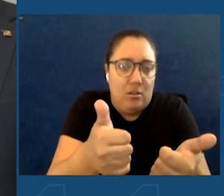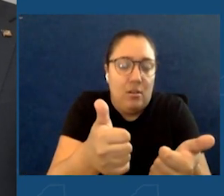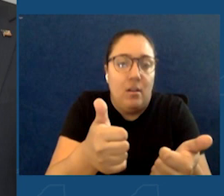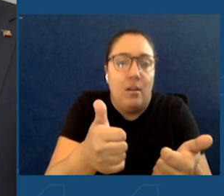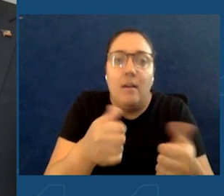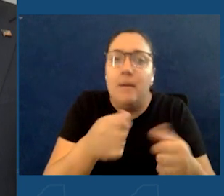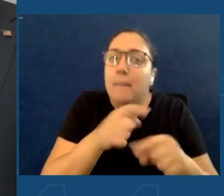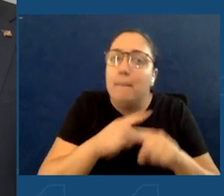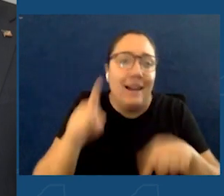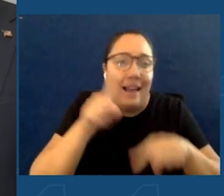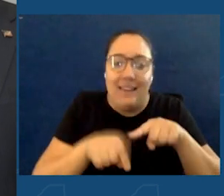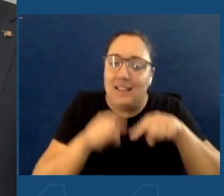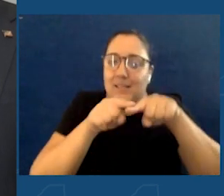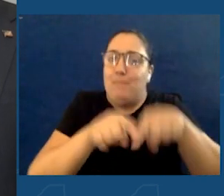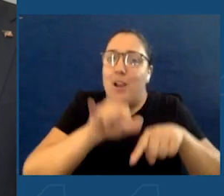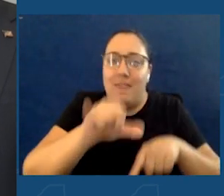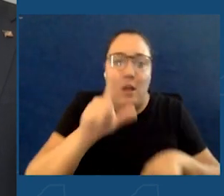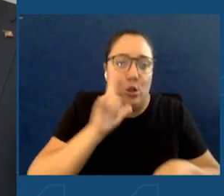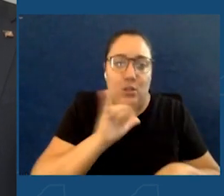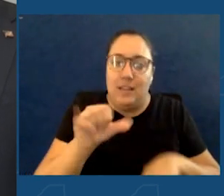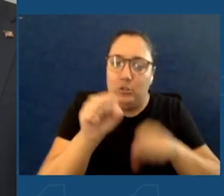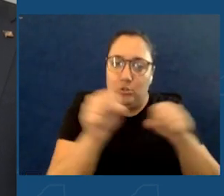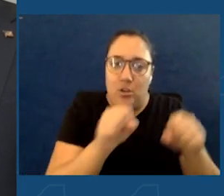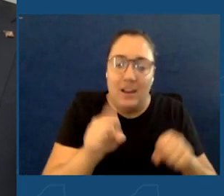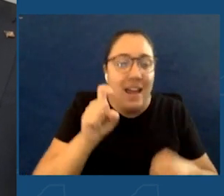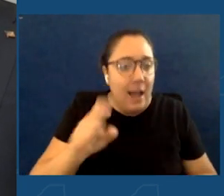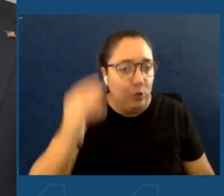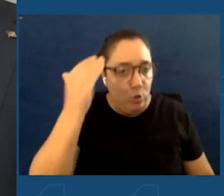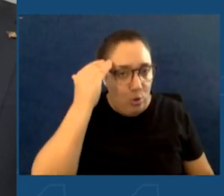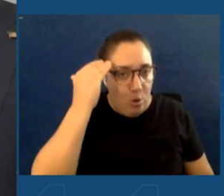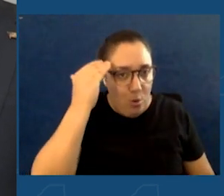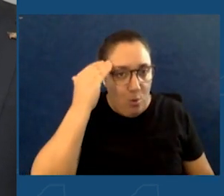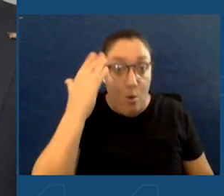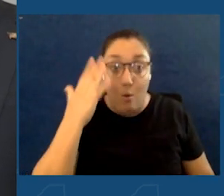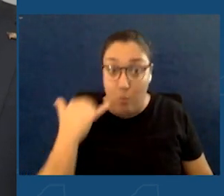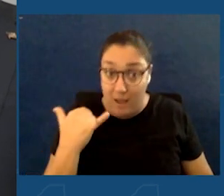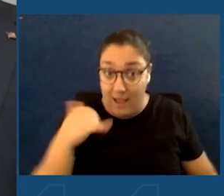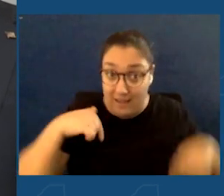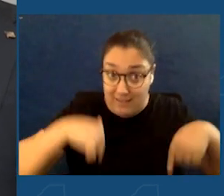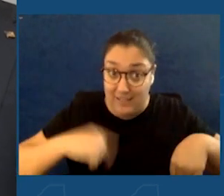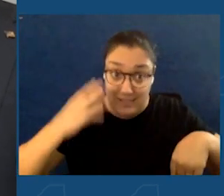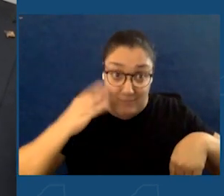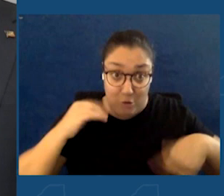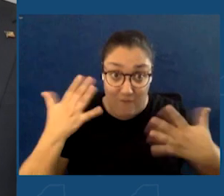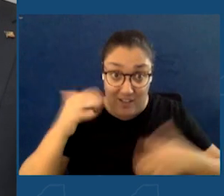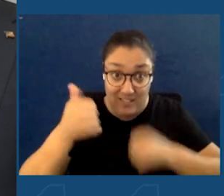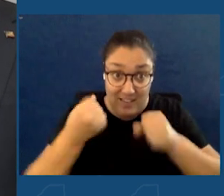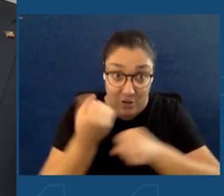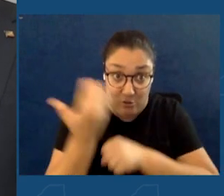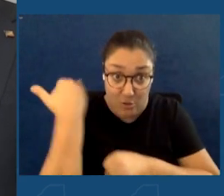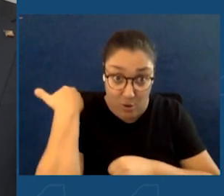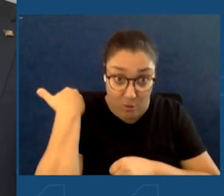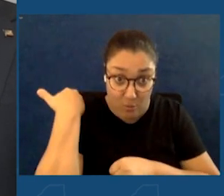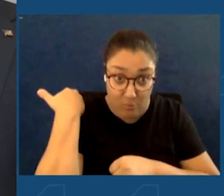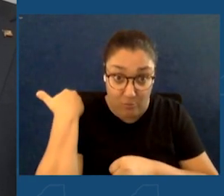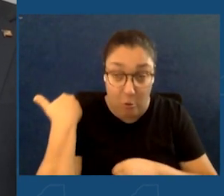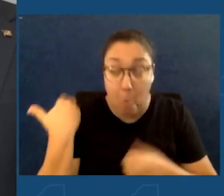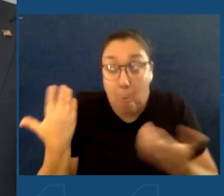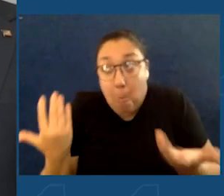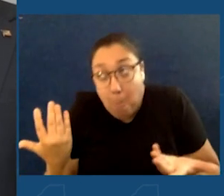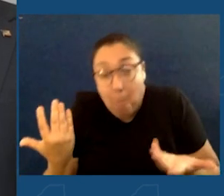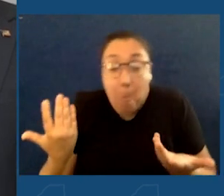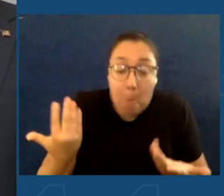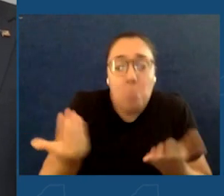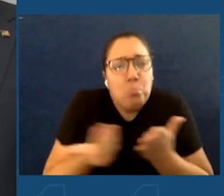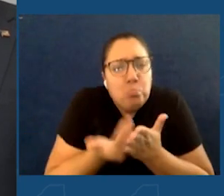not a strategy. And I need to know that because of now we are experienced. A decade ago, kind of new to New York, dealing